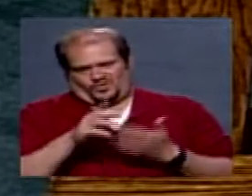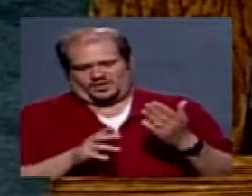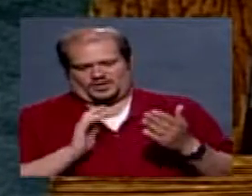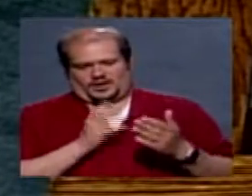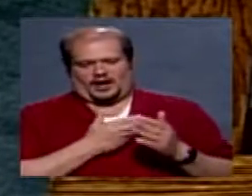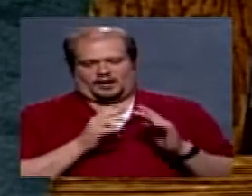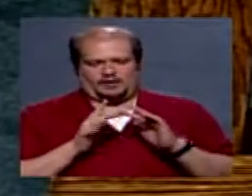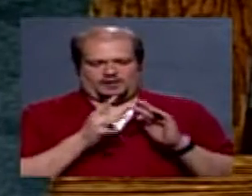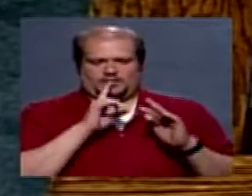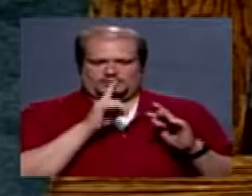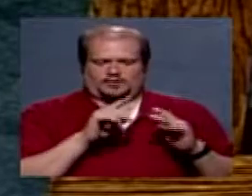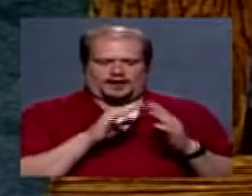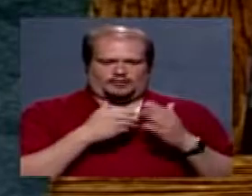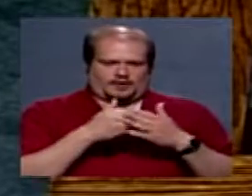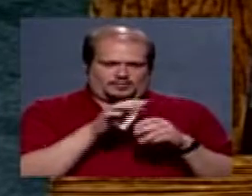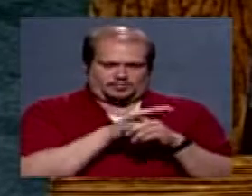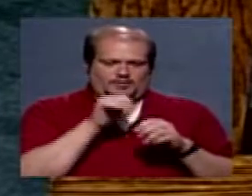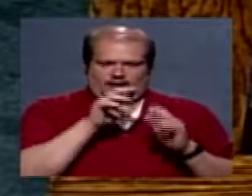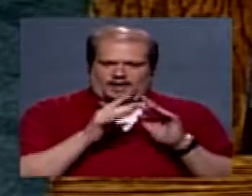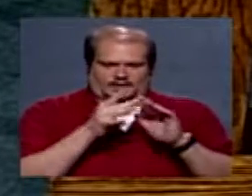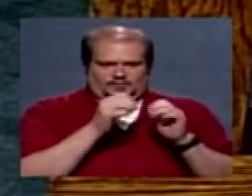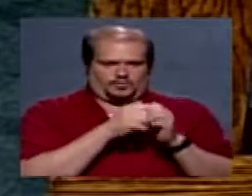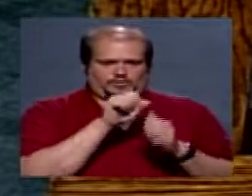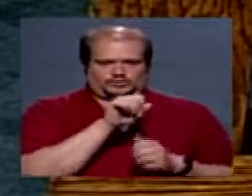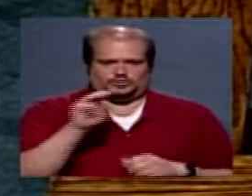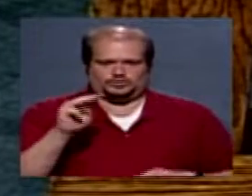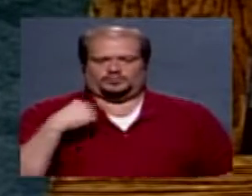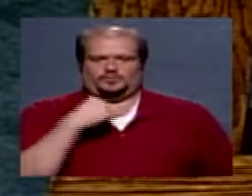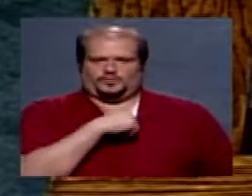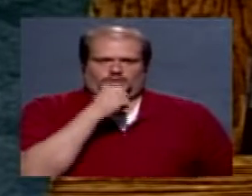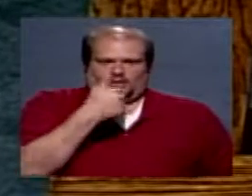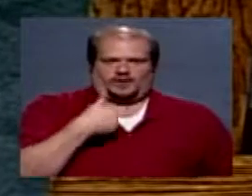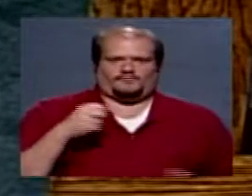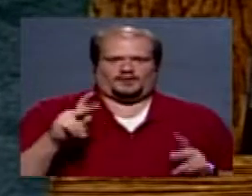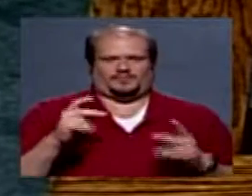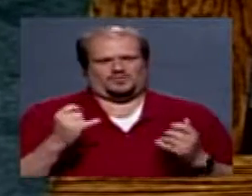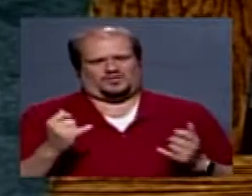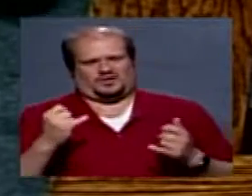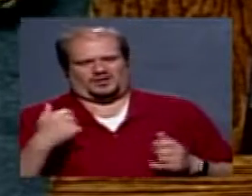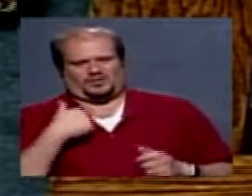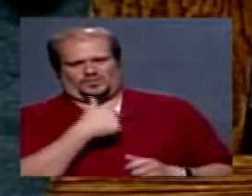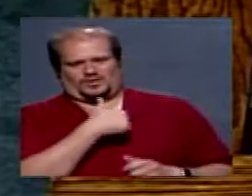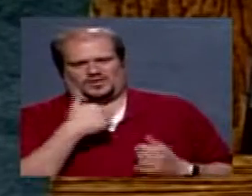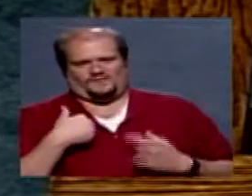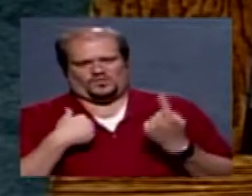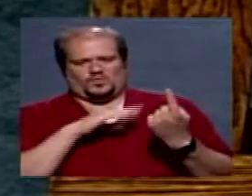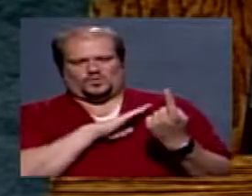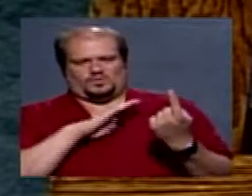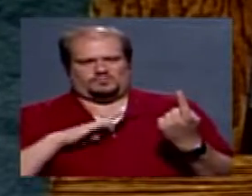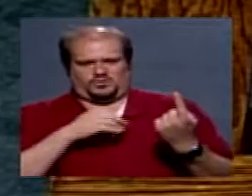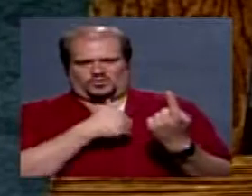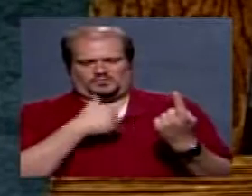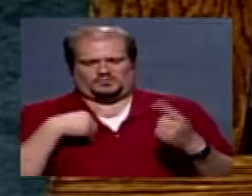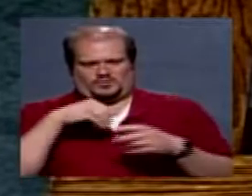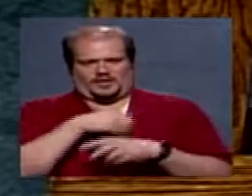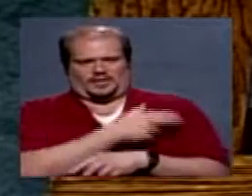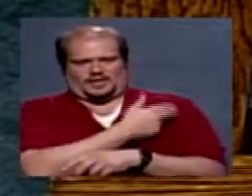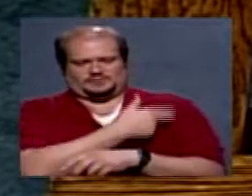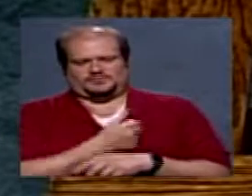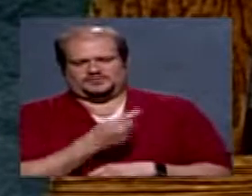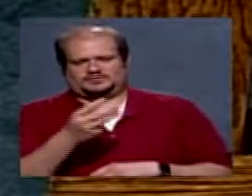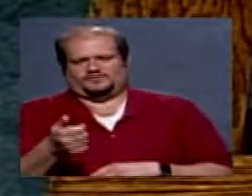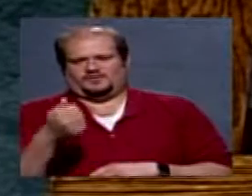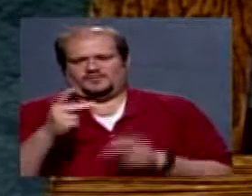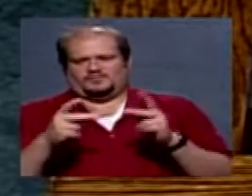not connected to social media. We have not had the opportunity. Right now, we have one board member in the hospital and several others